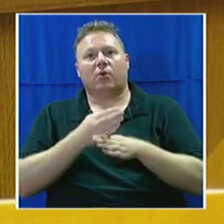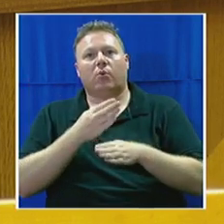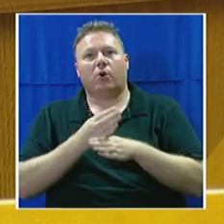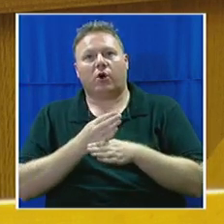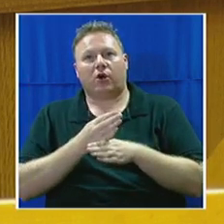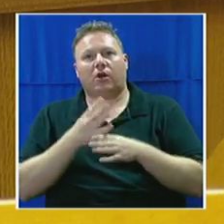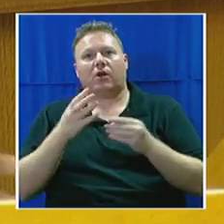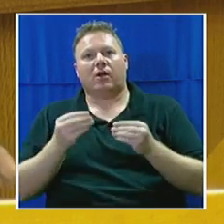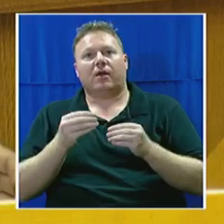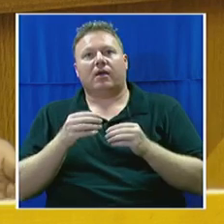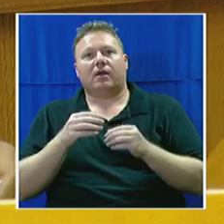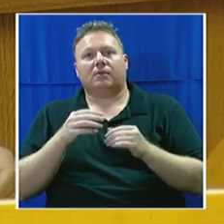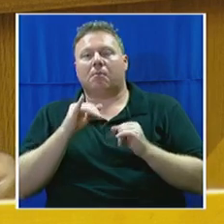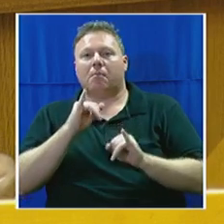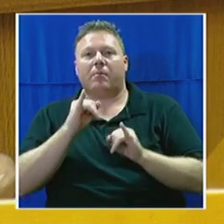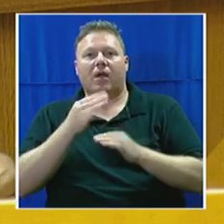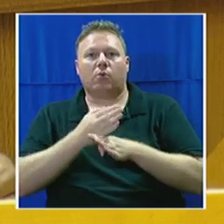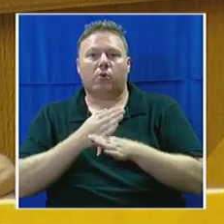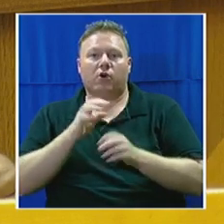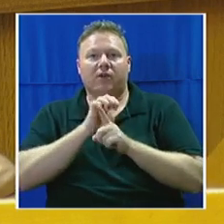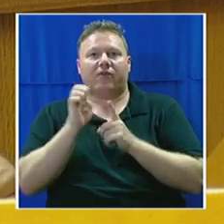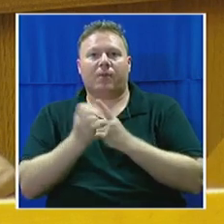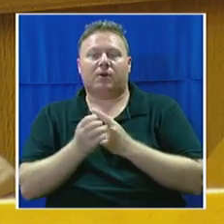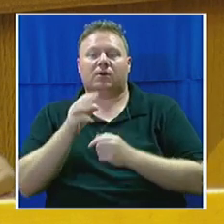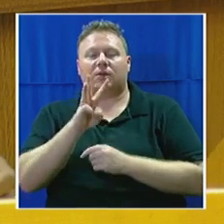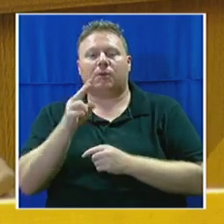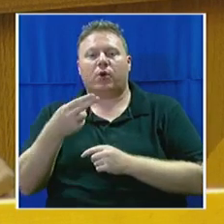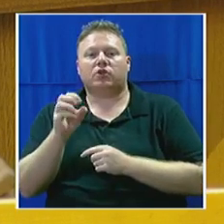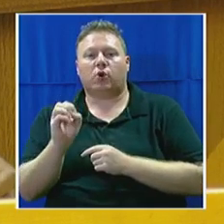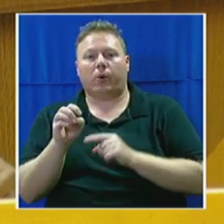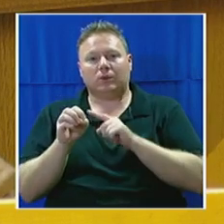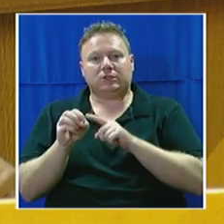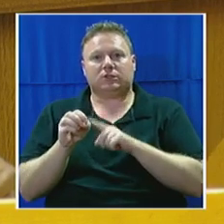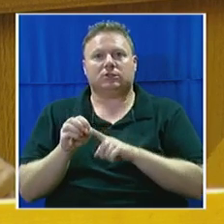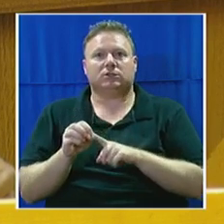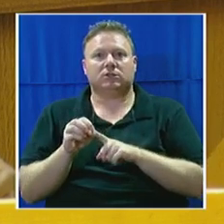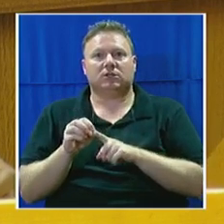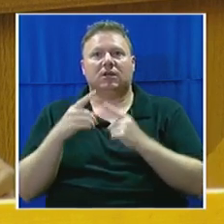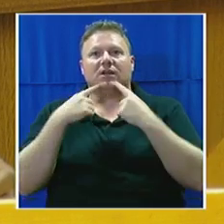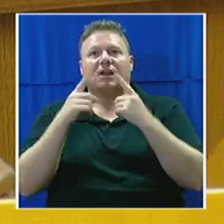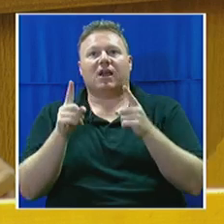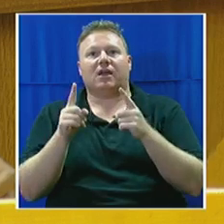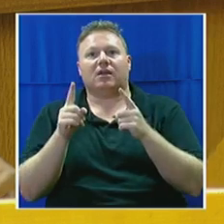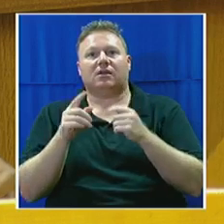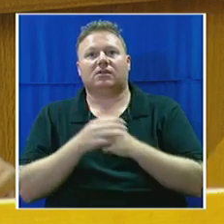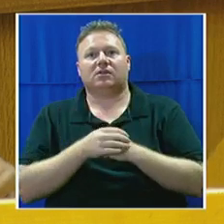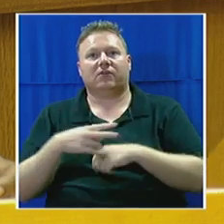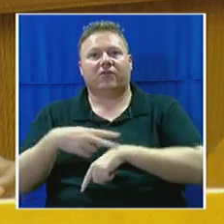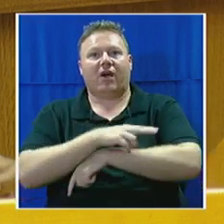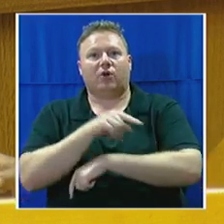and poor working conditions. World Health Organization has already declared the